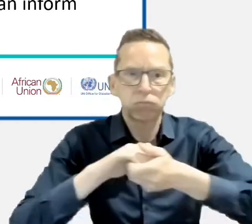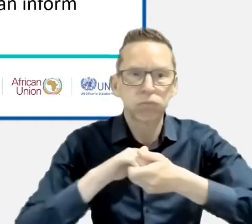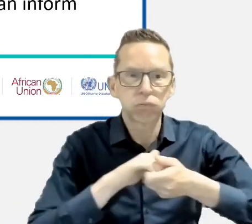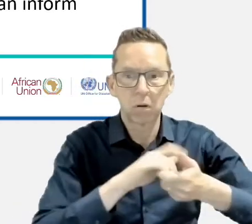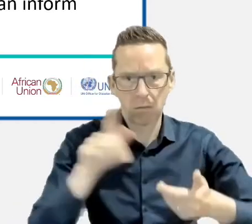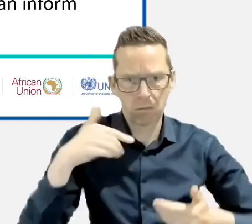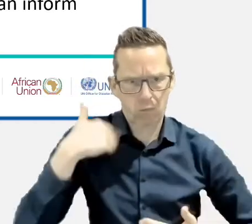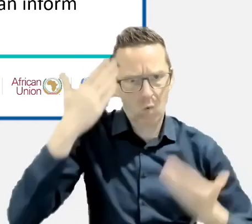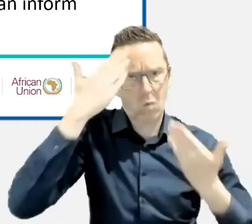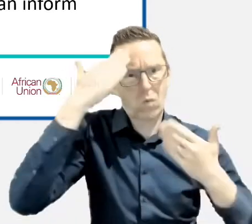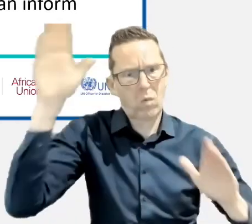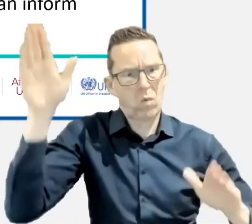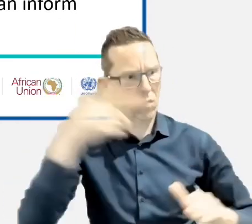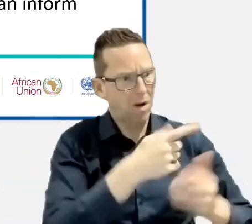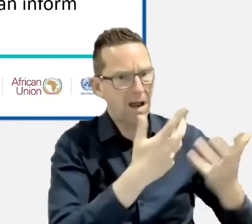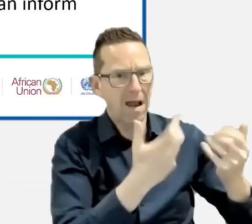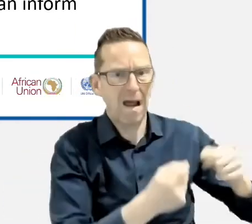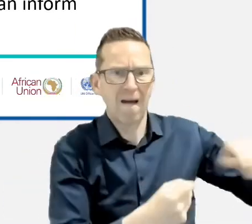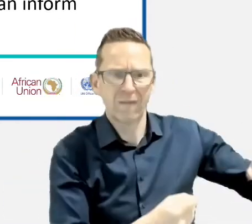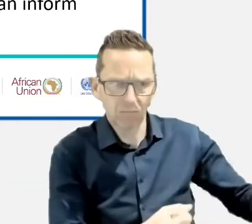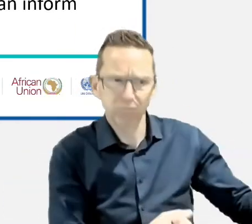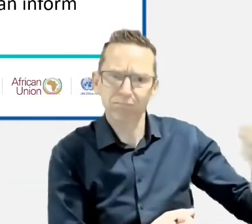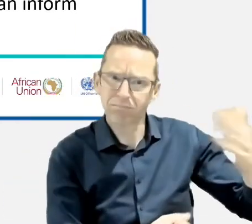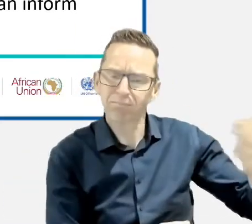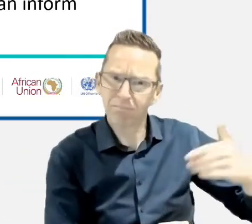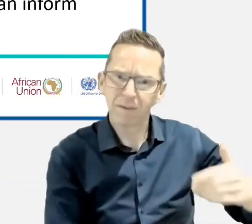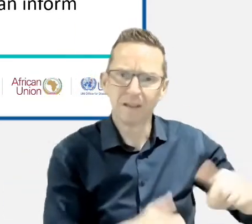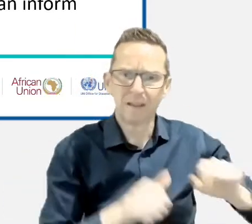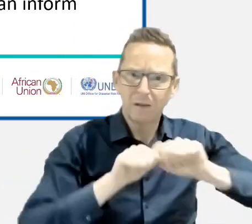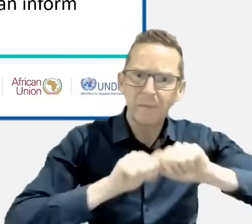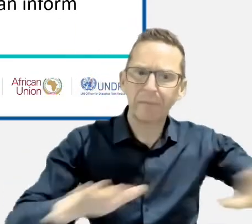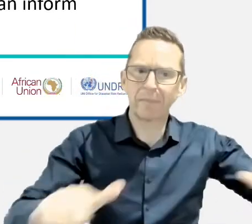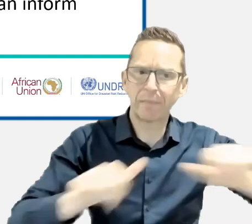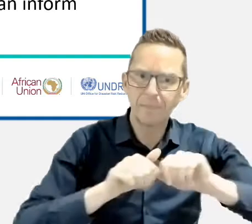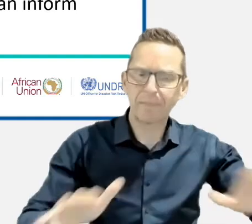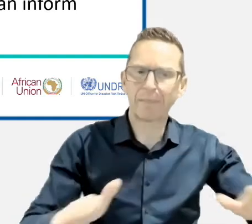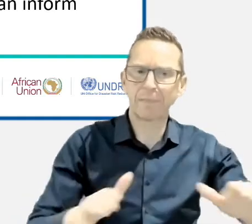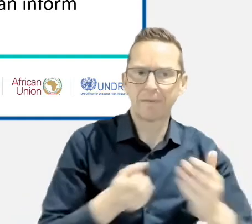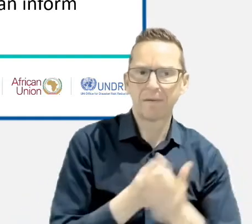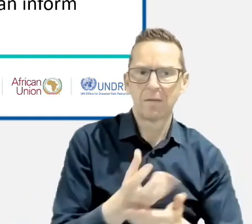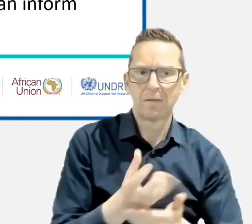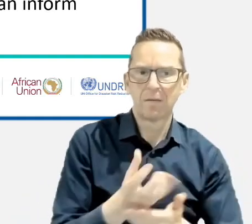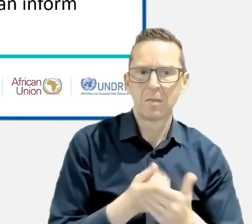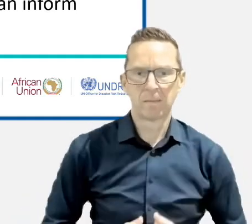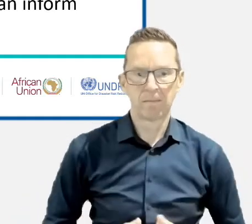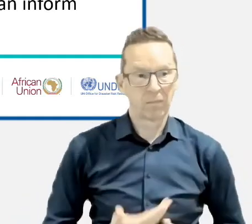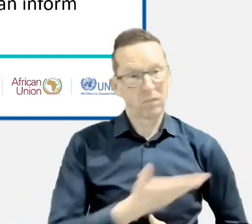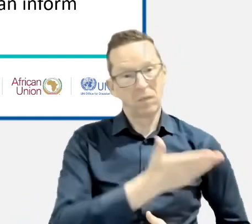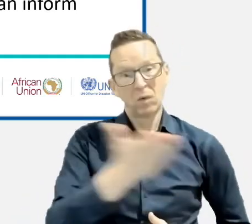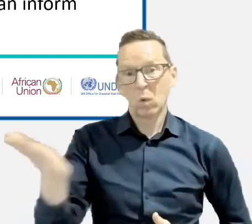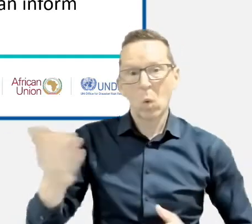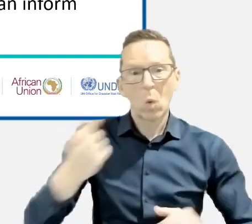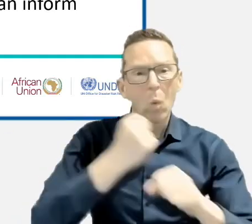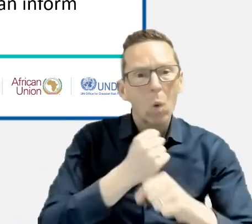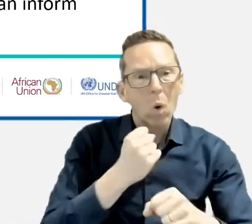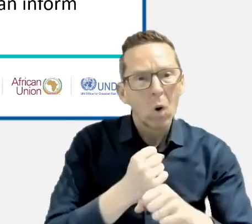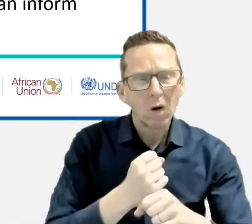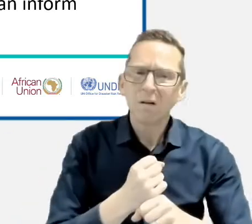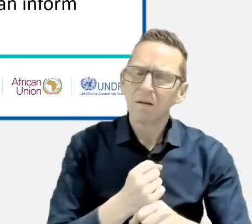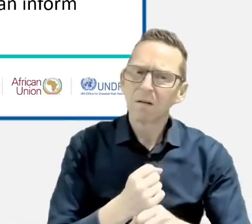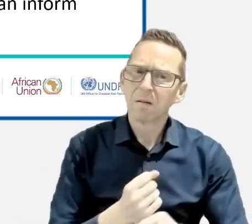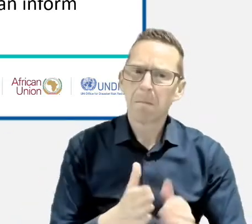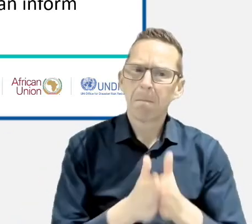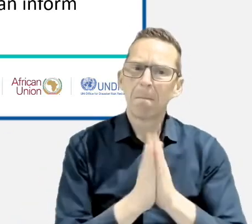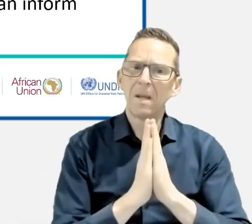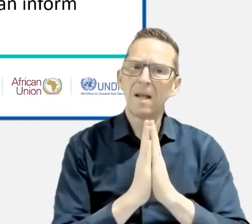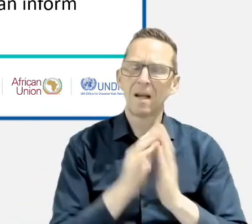an ask to all of you, from all of the work that you do, please make that data available. And I'll come back to what that looks like in just